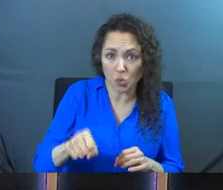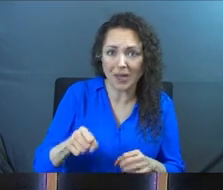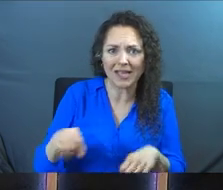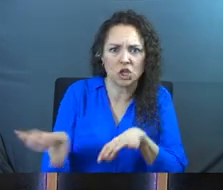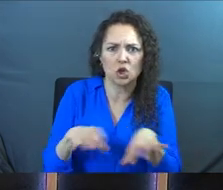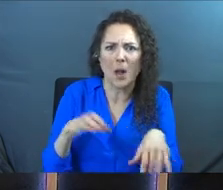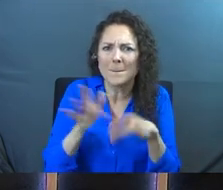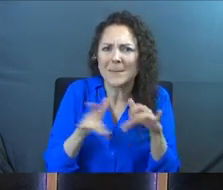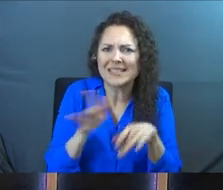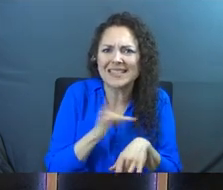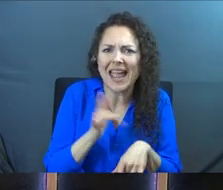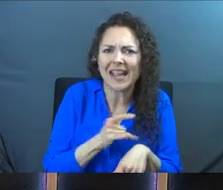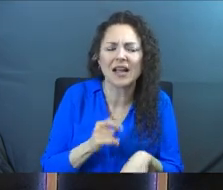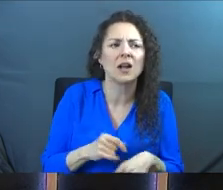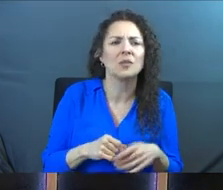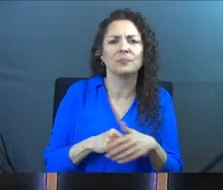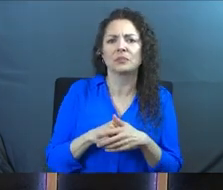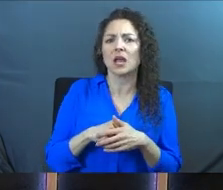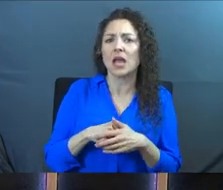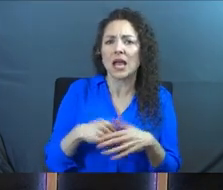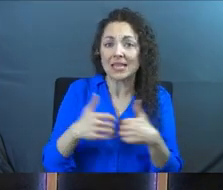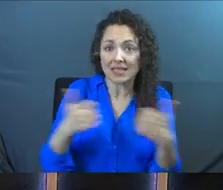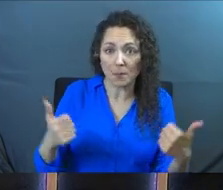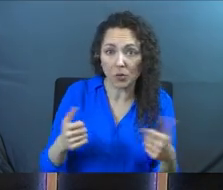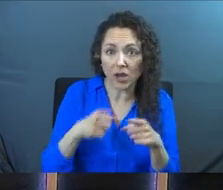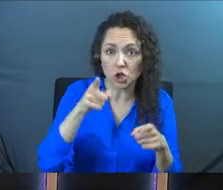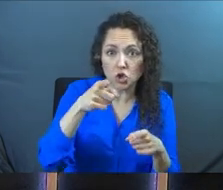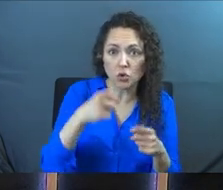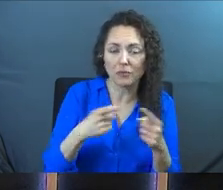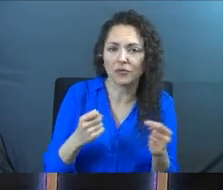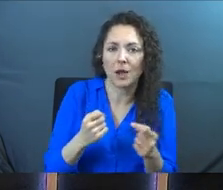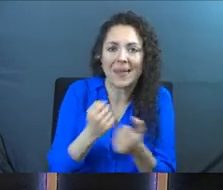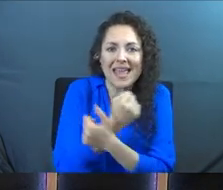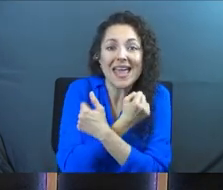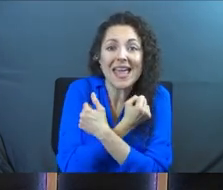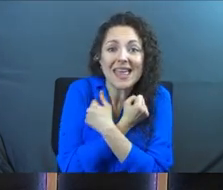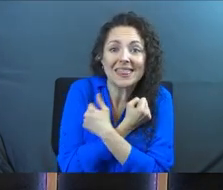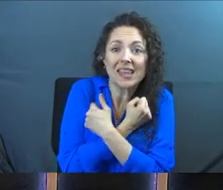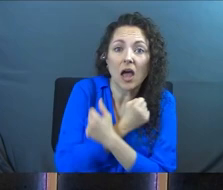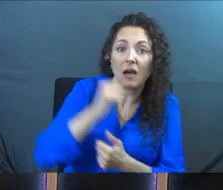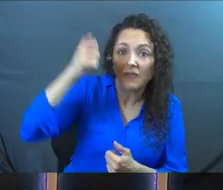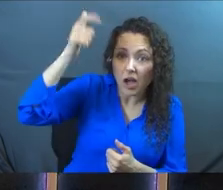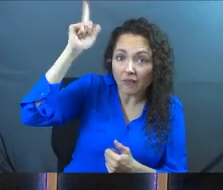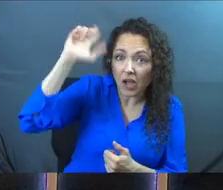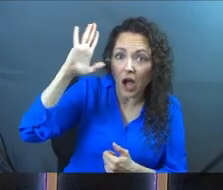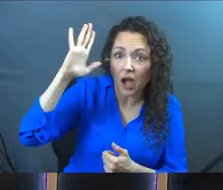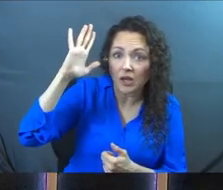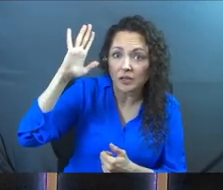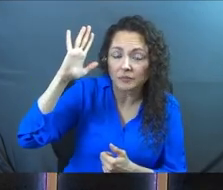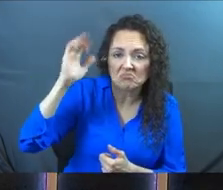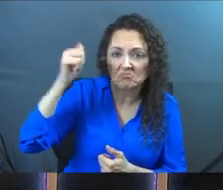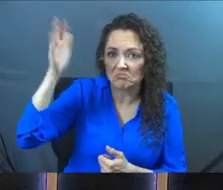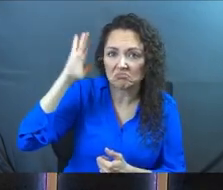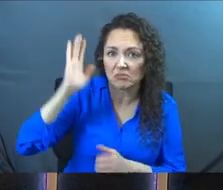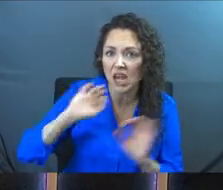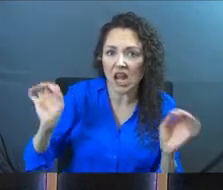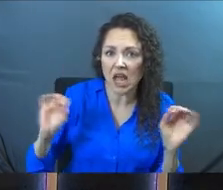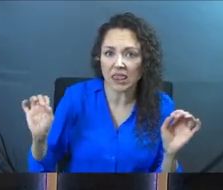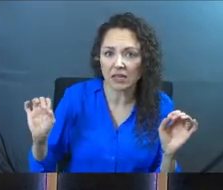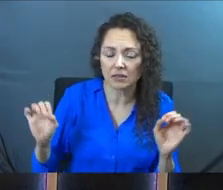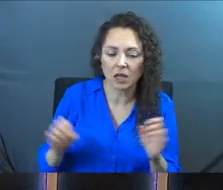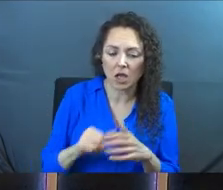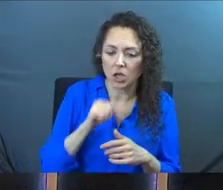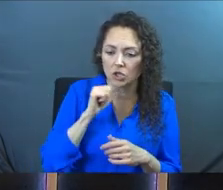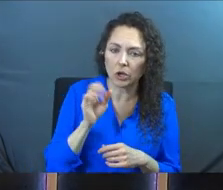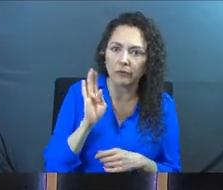you can make that can separate you, can get in between that kind of love. That's a treasure. And we can't get used to that. We can't